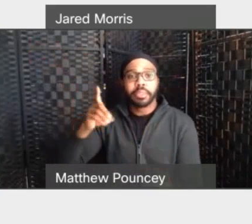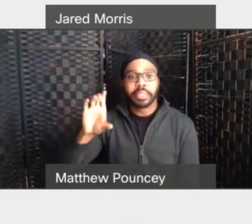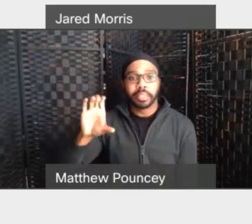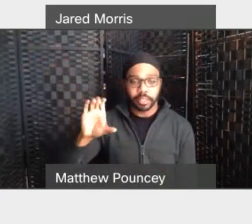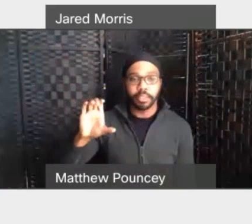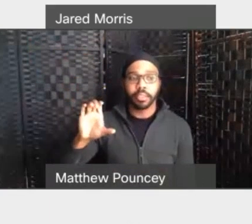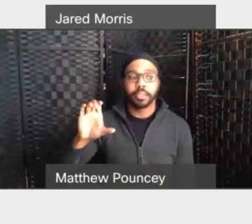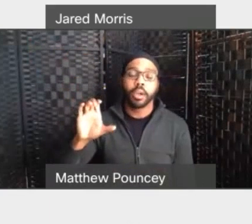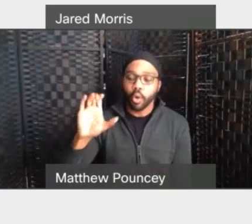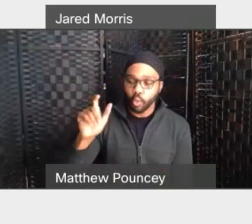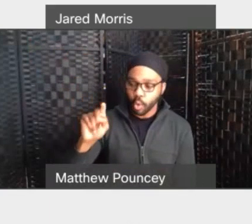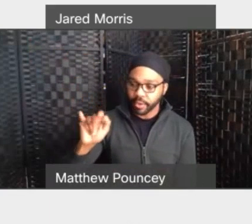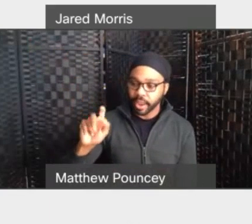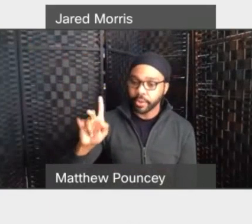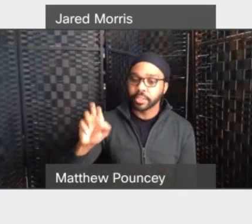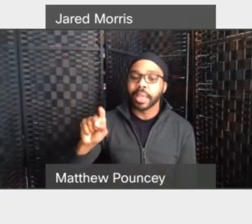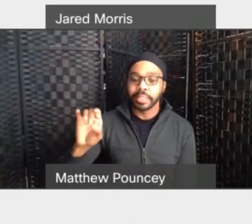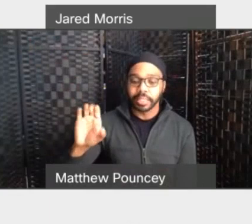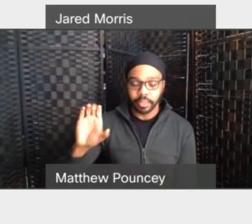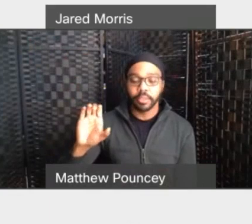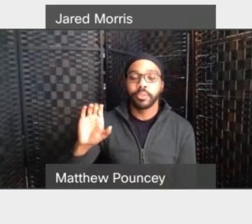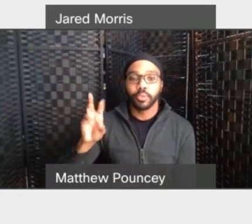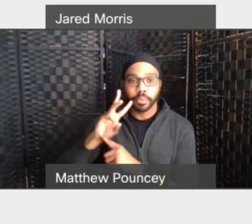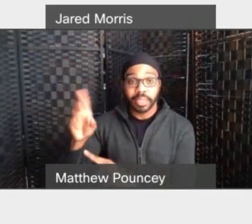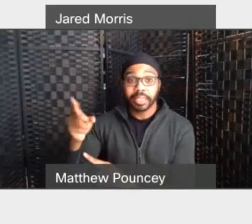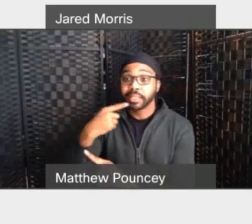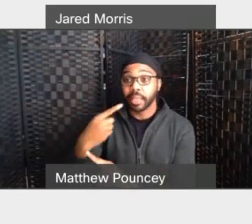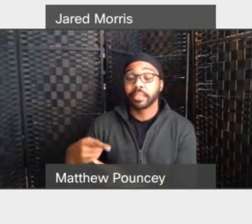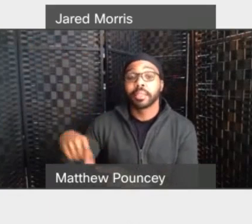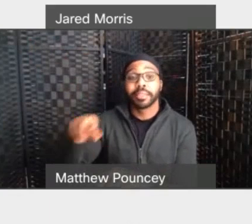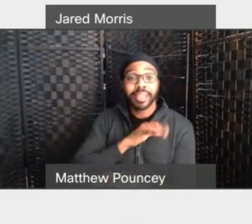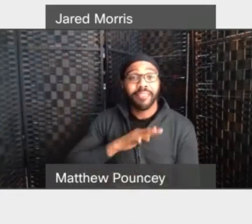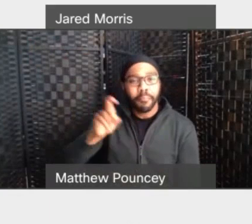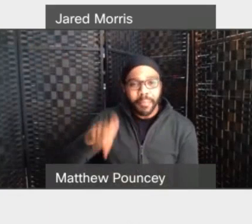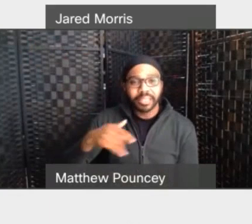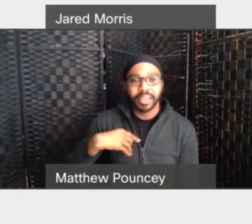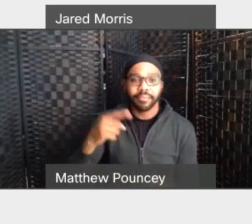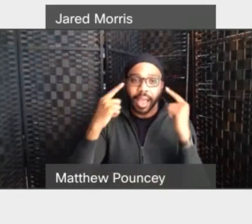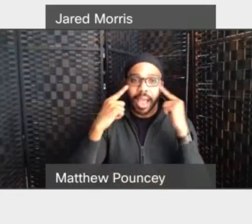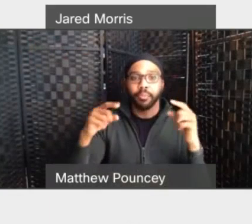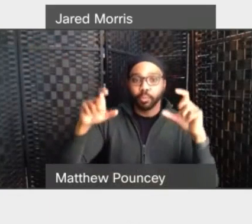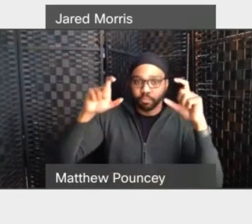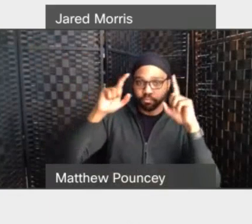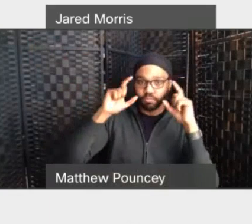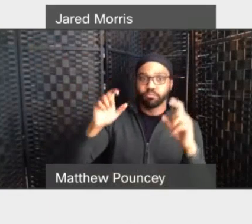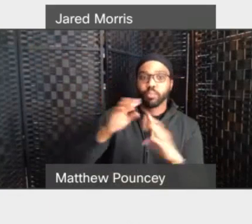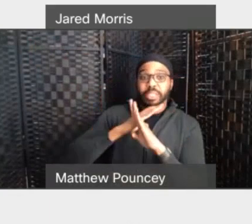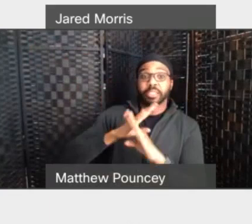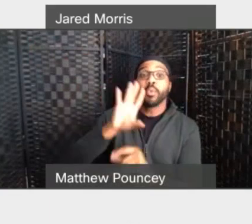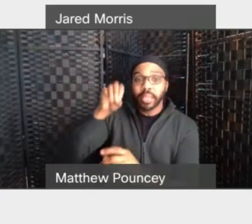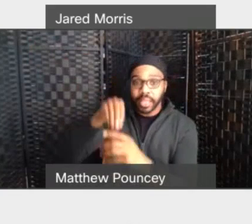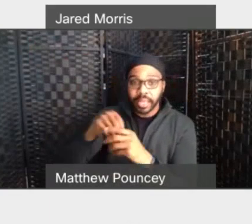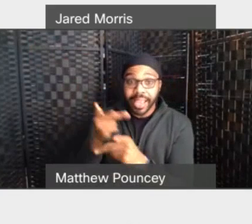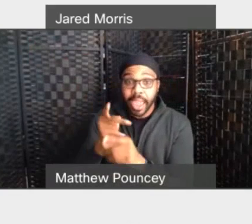coronavirus.dce.gov website says that staff must wear eye protection in care areas. And we define